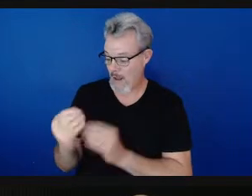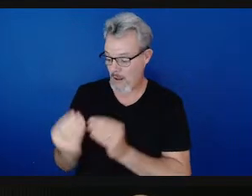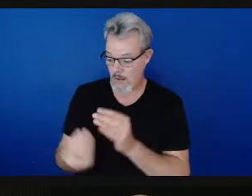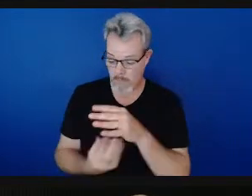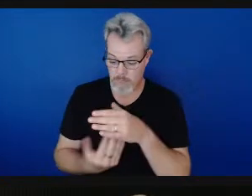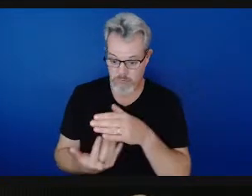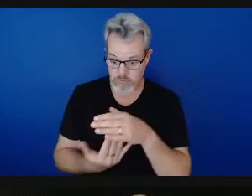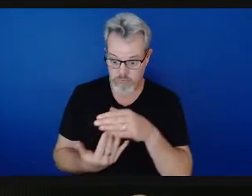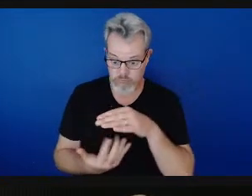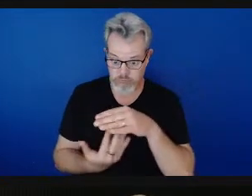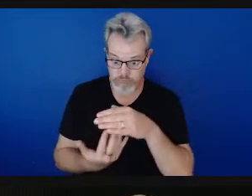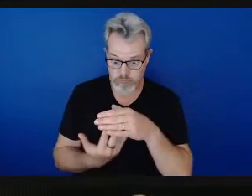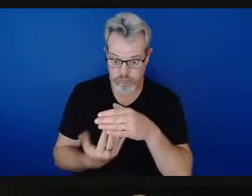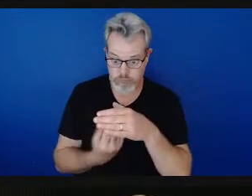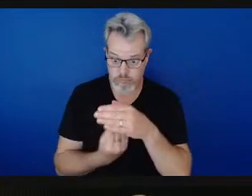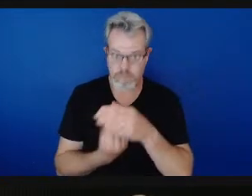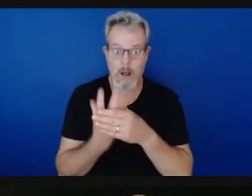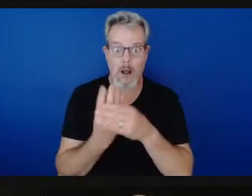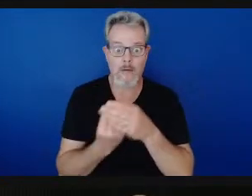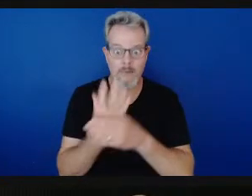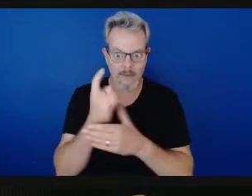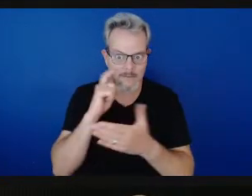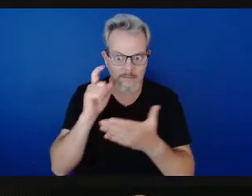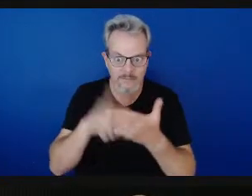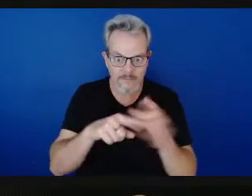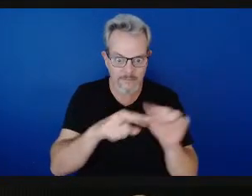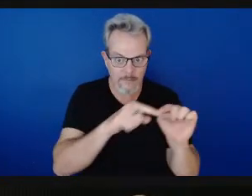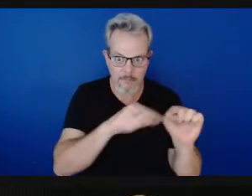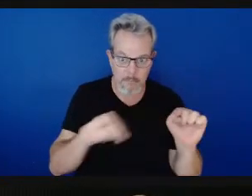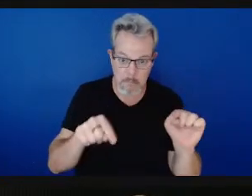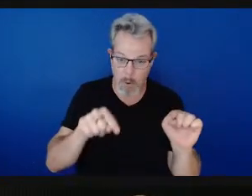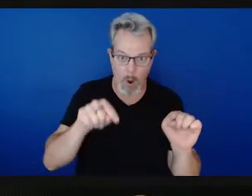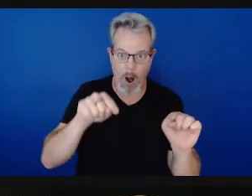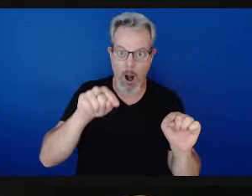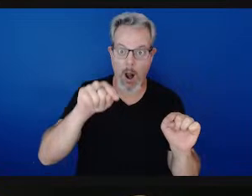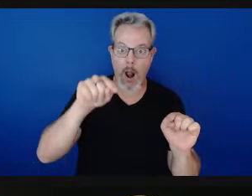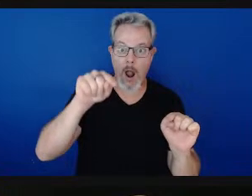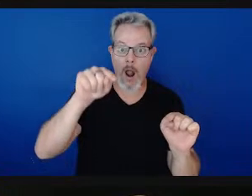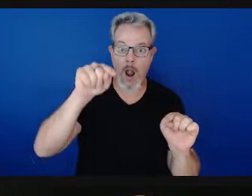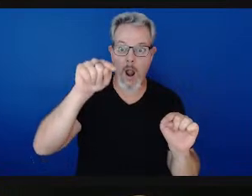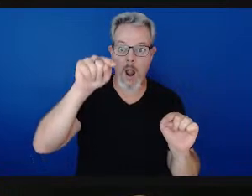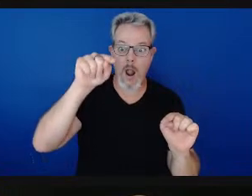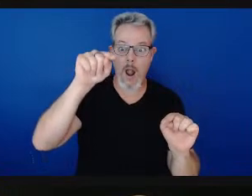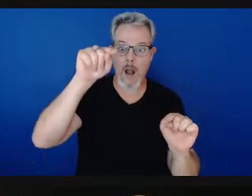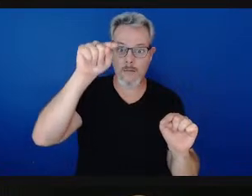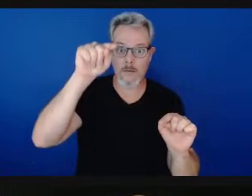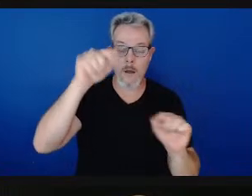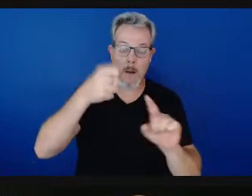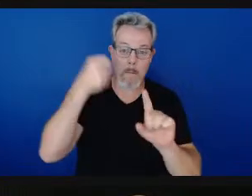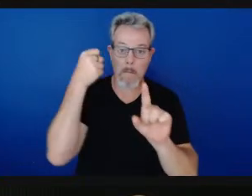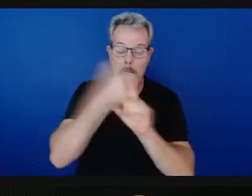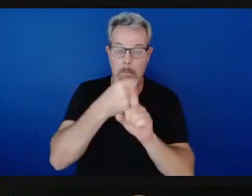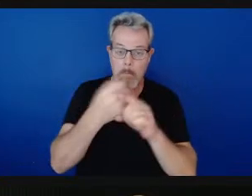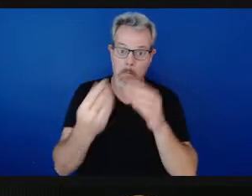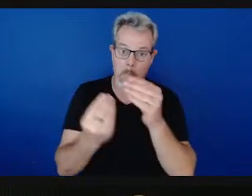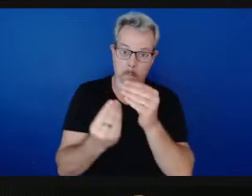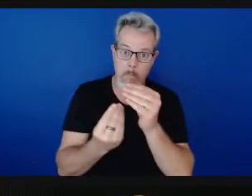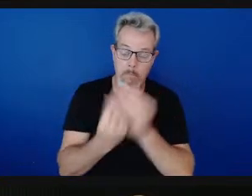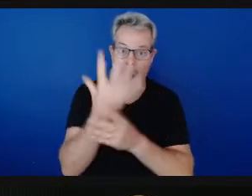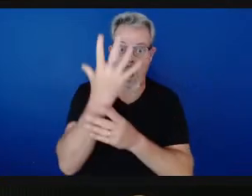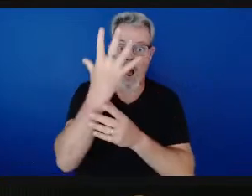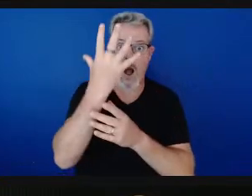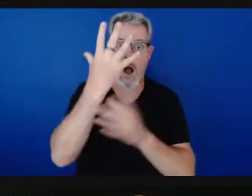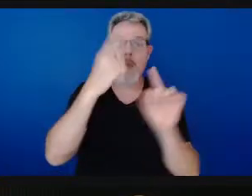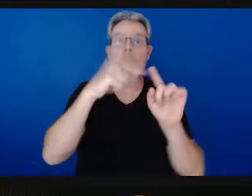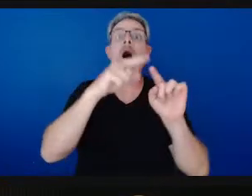bulging upwards. You see the actual ground tilting away from the center. And then once it actually pops, then those edges sag